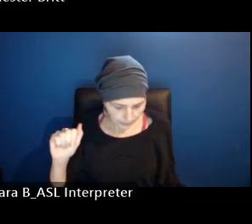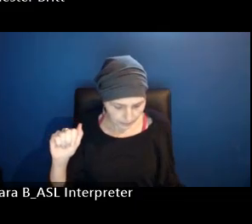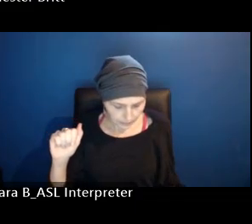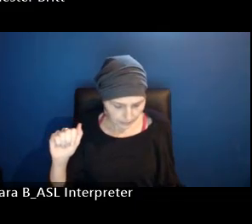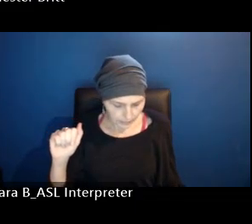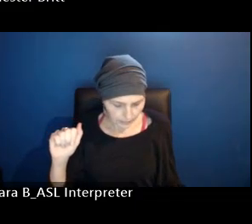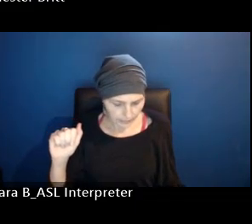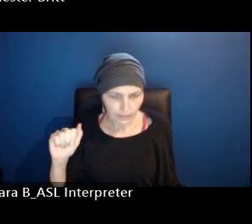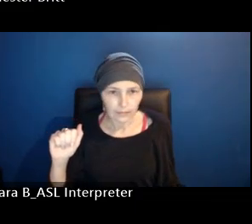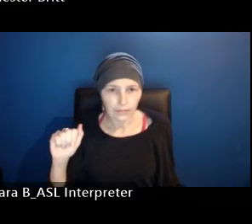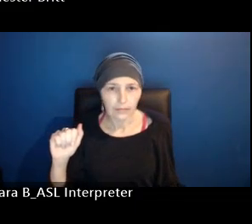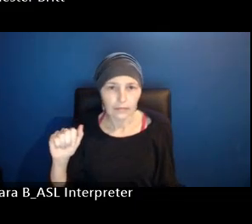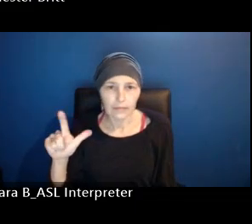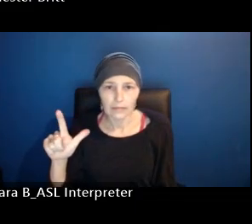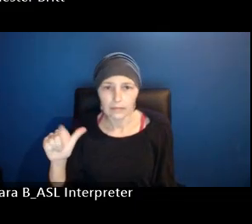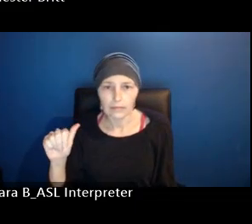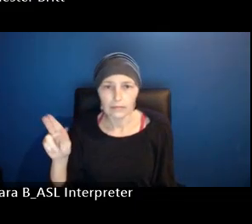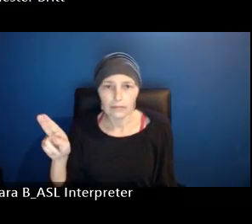Laura?